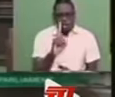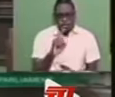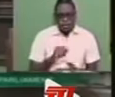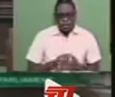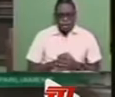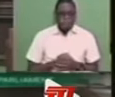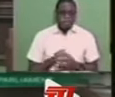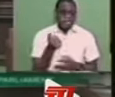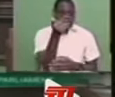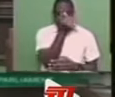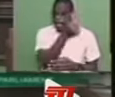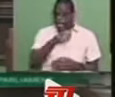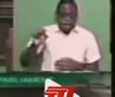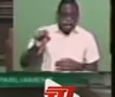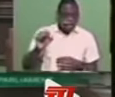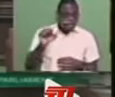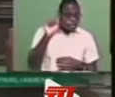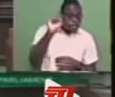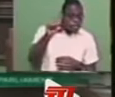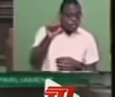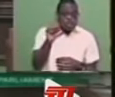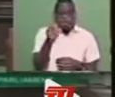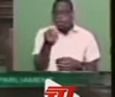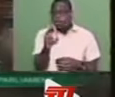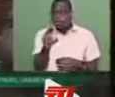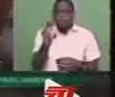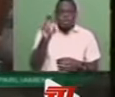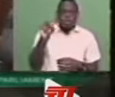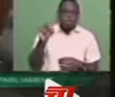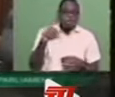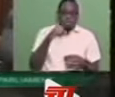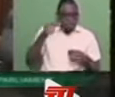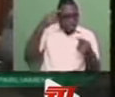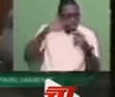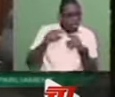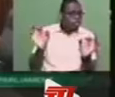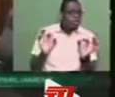The ayes have it. The Minister of National Security.